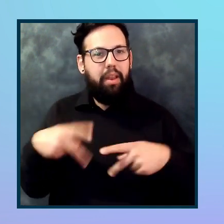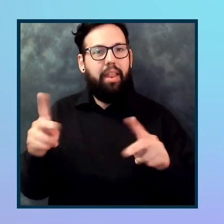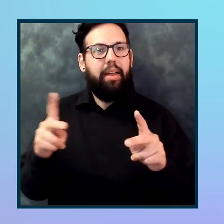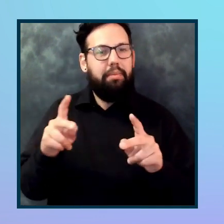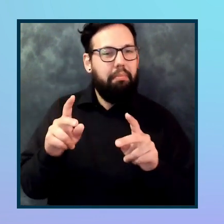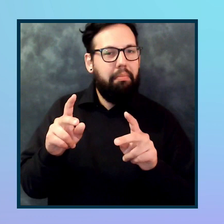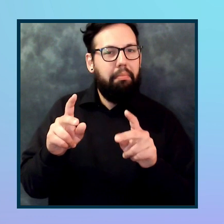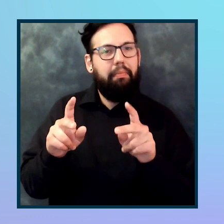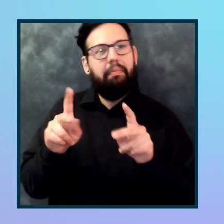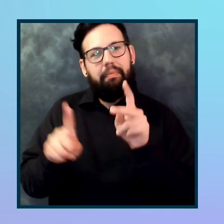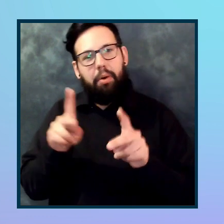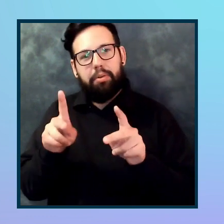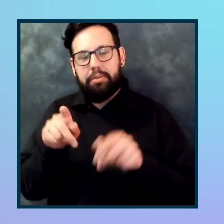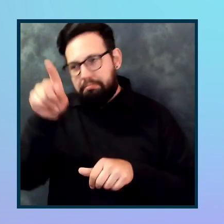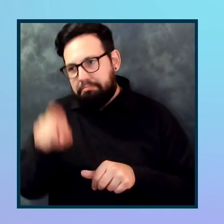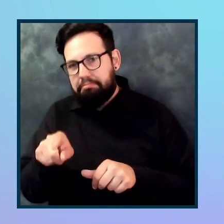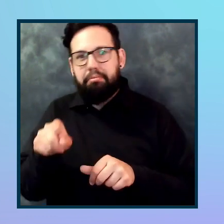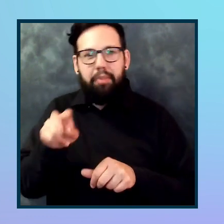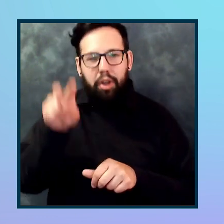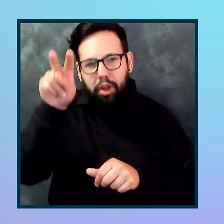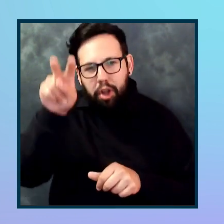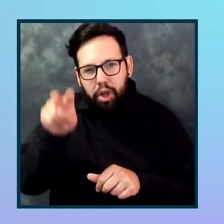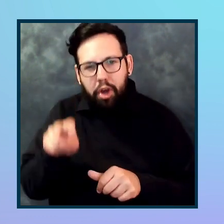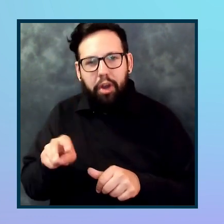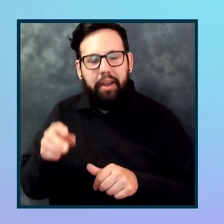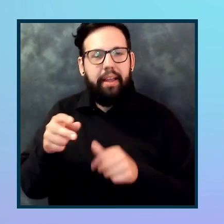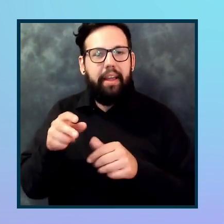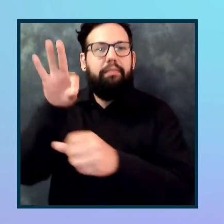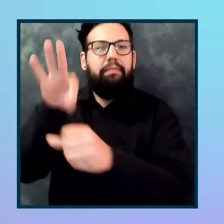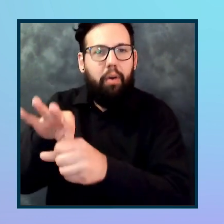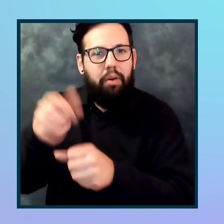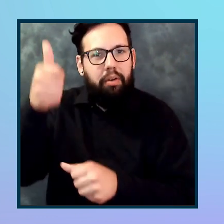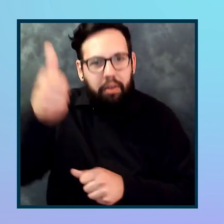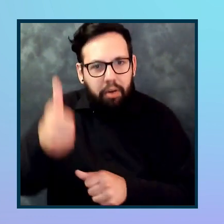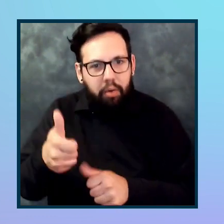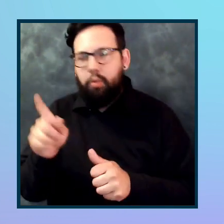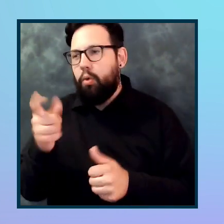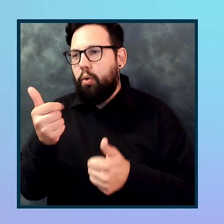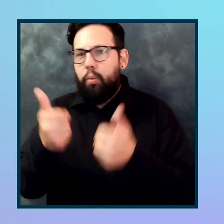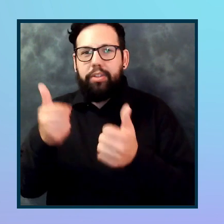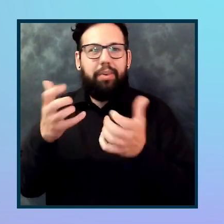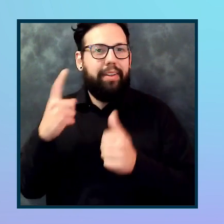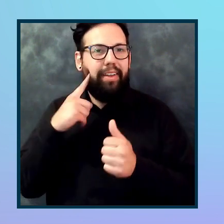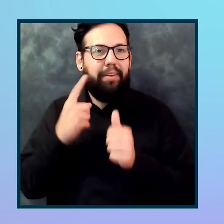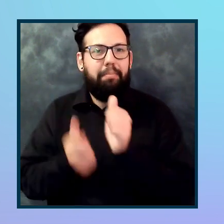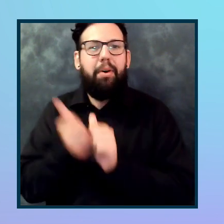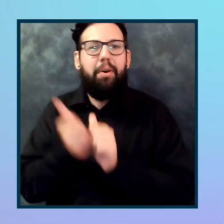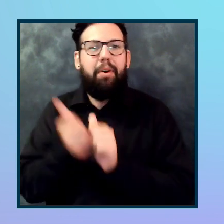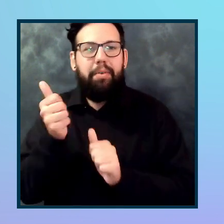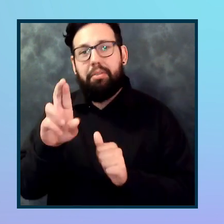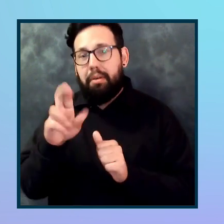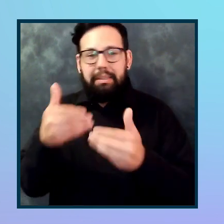look and vote on which ones they feel they might want to hear more about, or take an extra second to submit